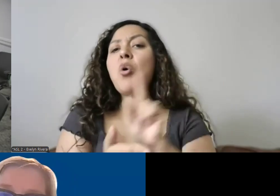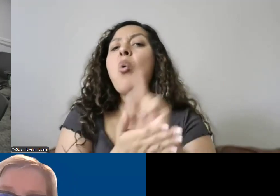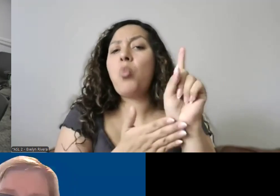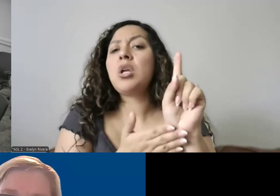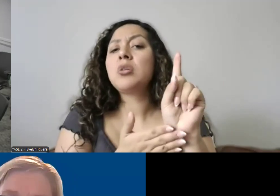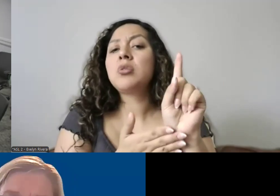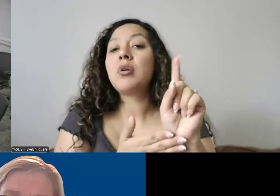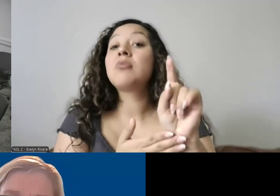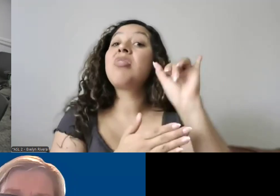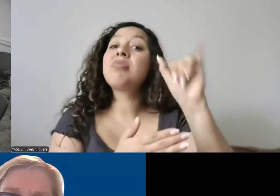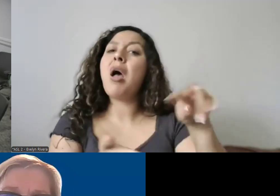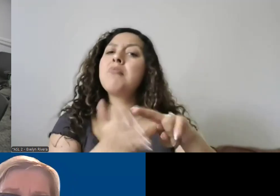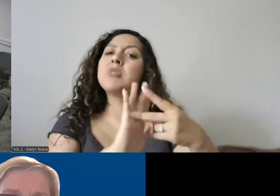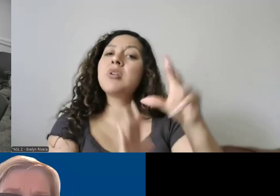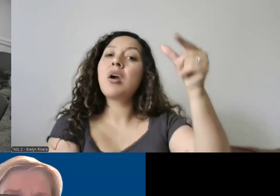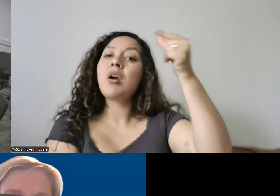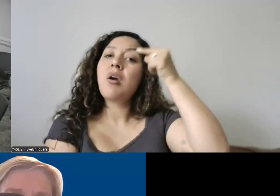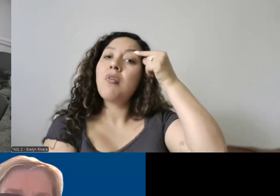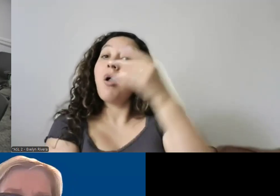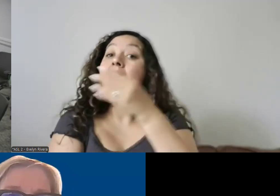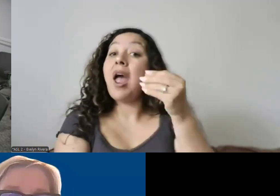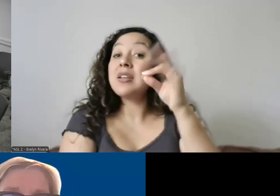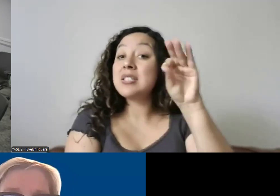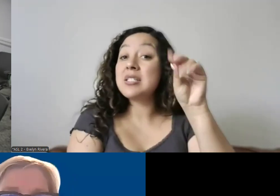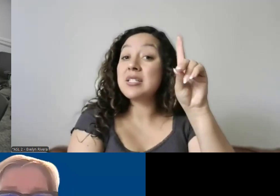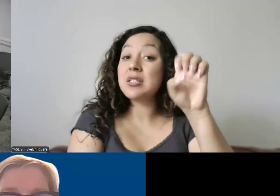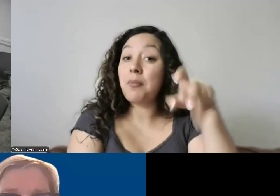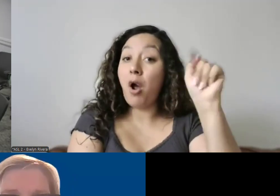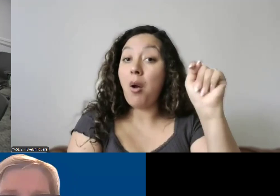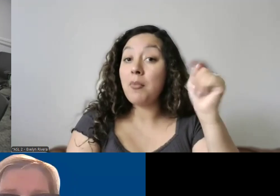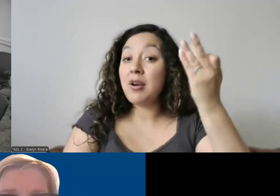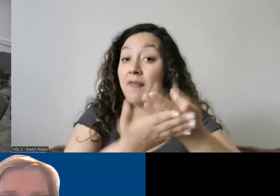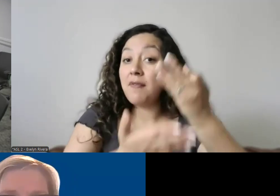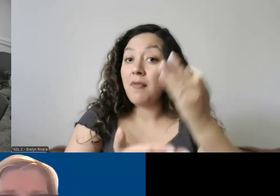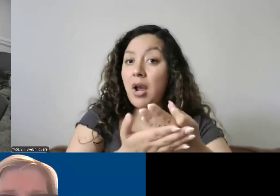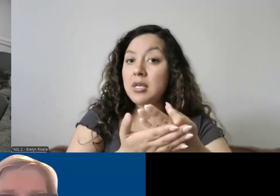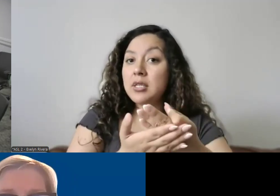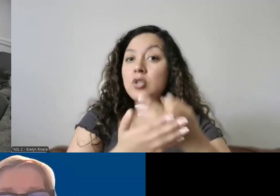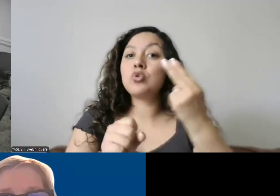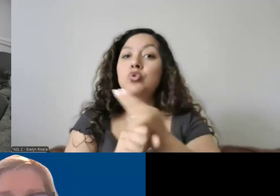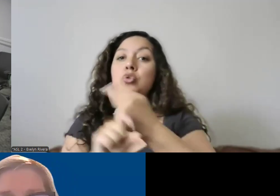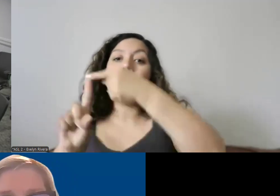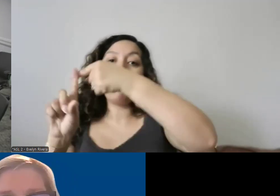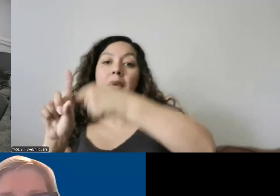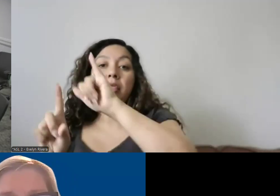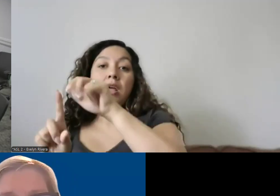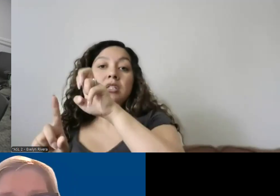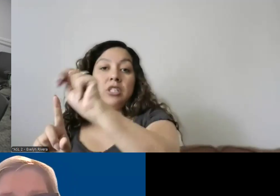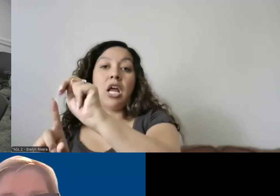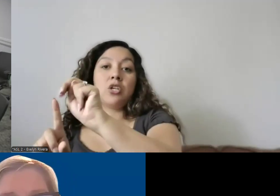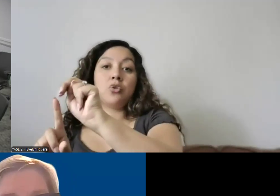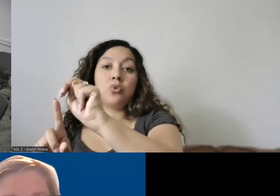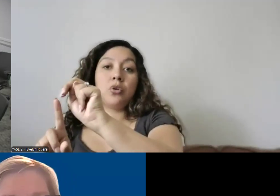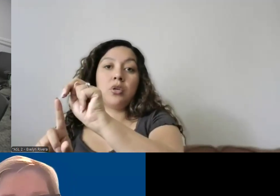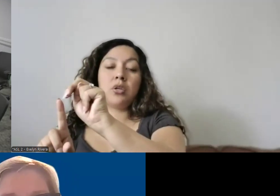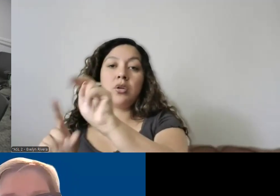the governor and the Department of Finance adjust their projections from January based on tax filings